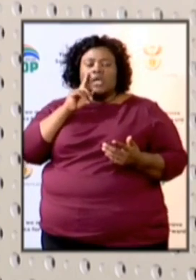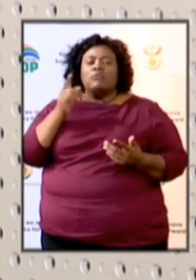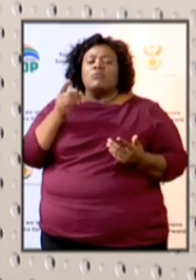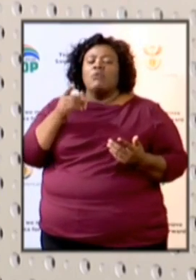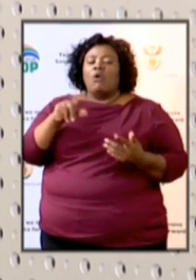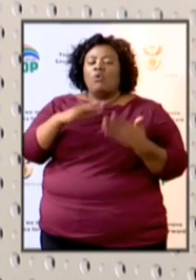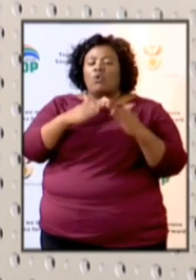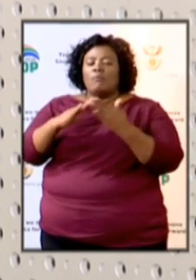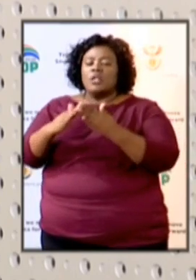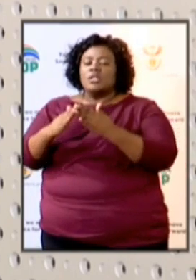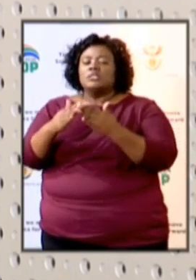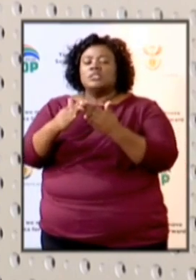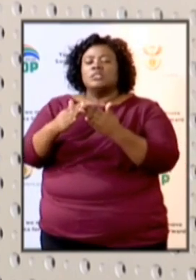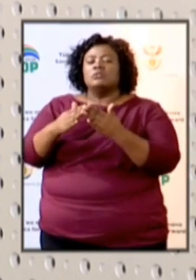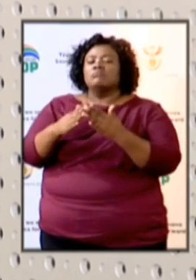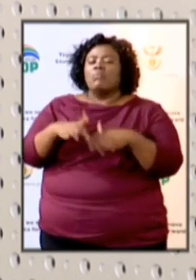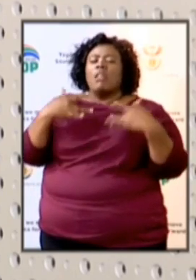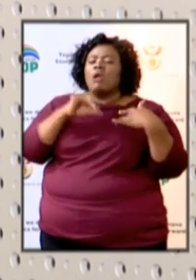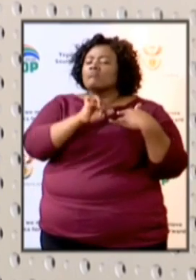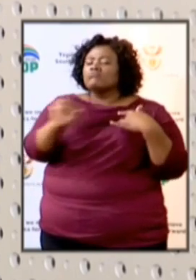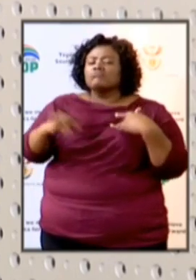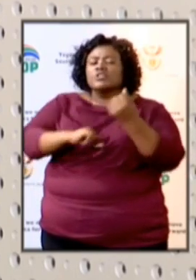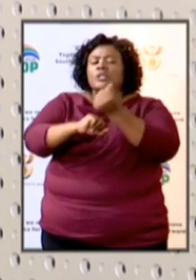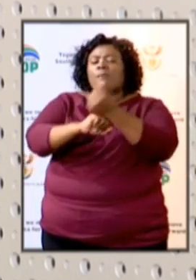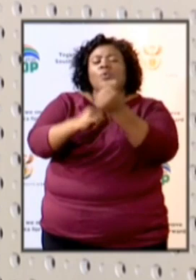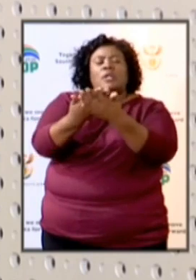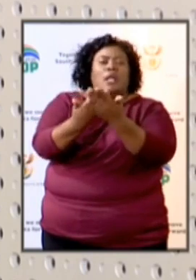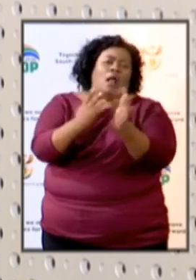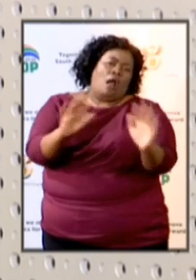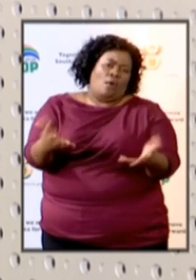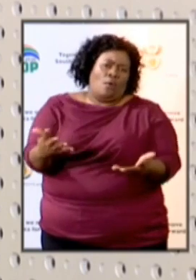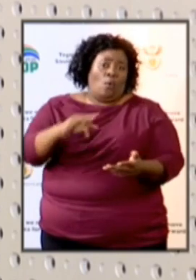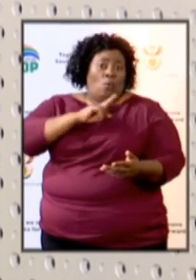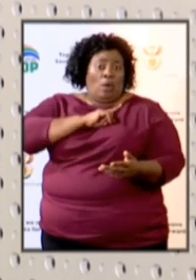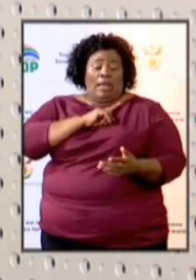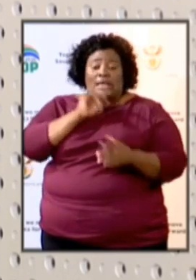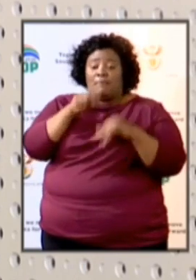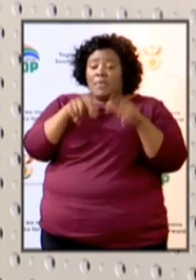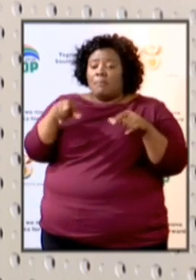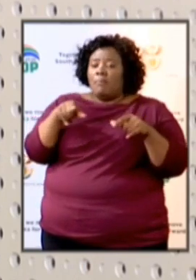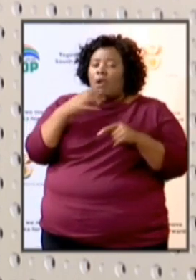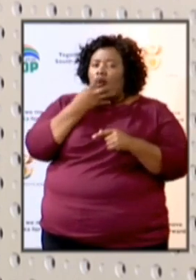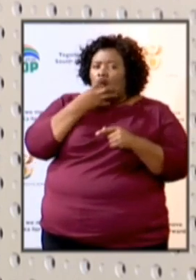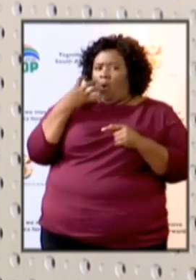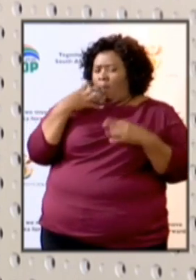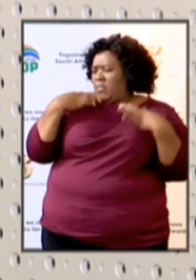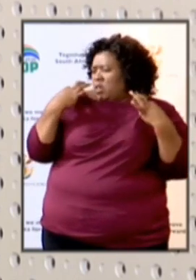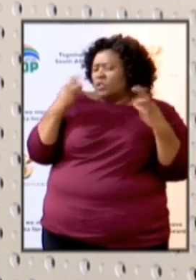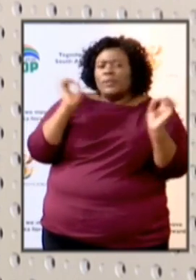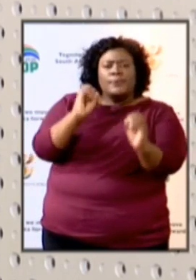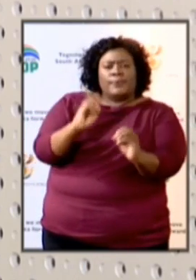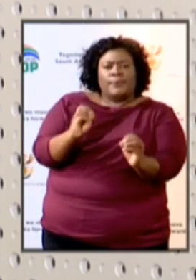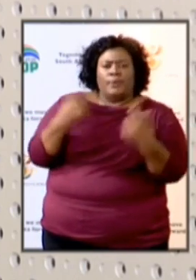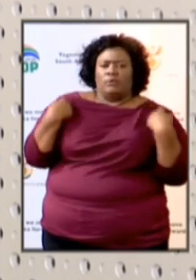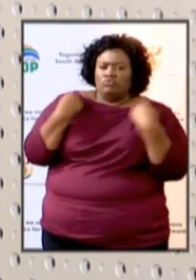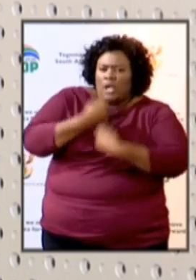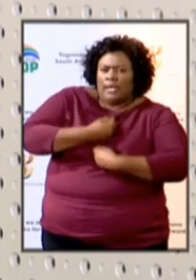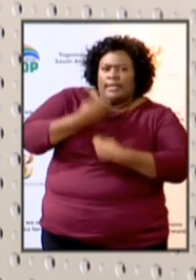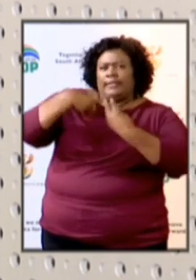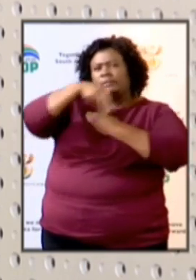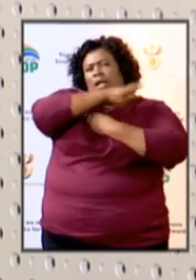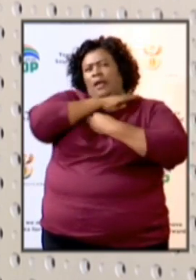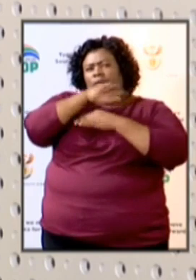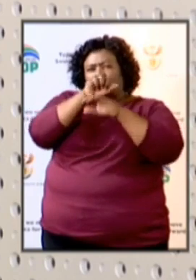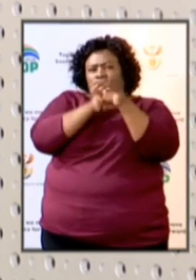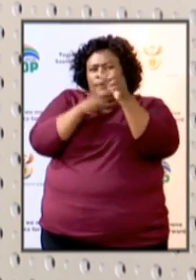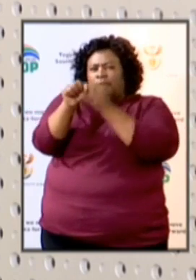well-being as well and livelihoods. Because if people don't have warm clothes and it's winter, they